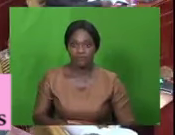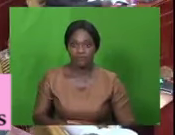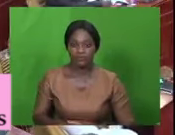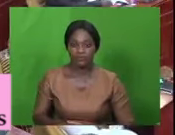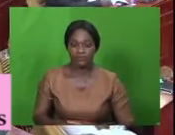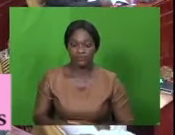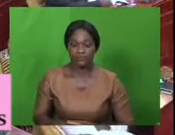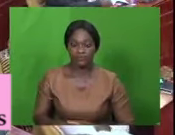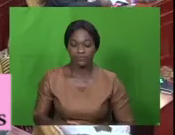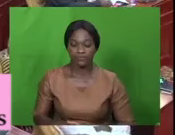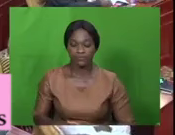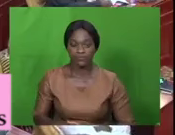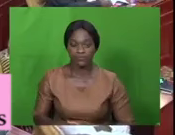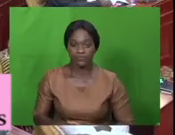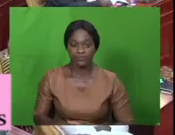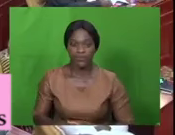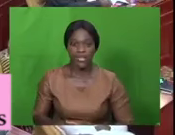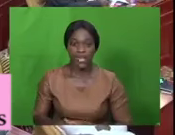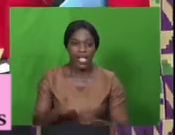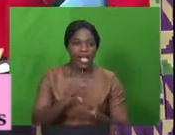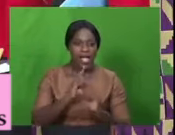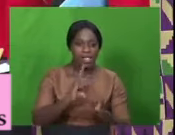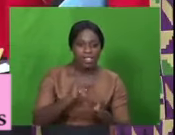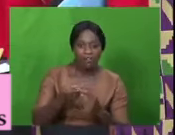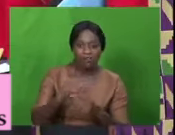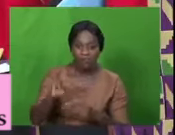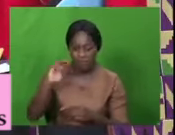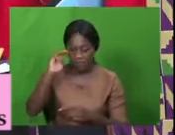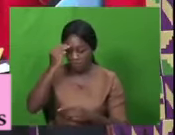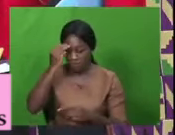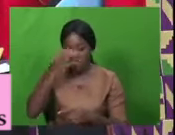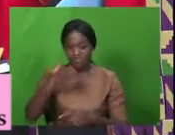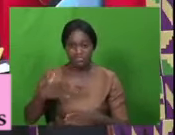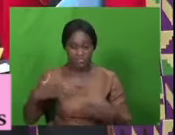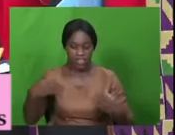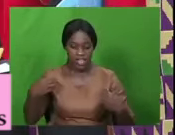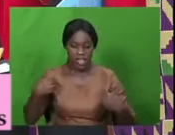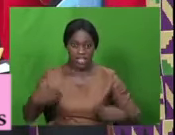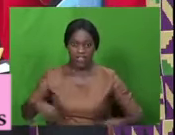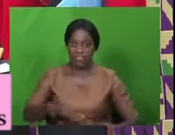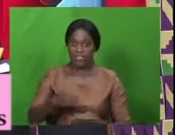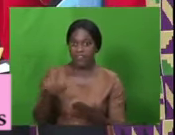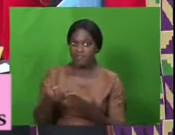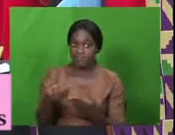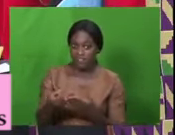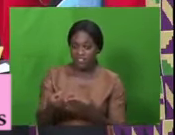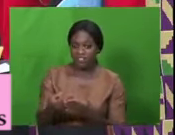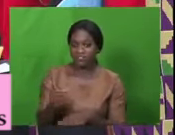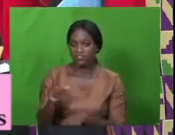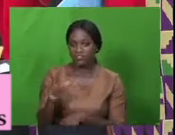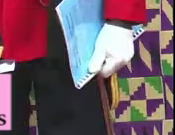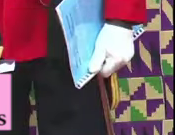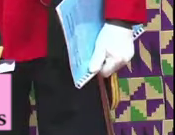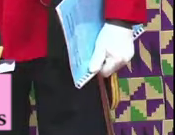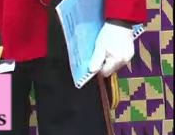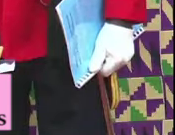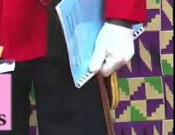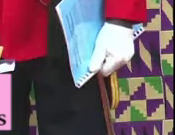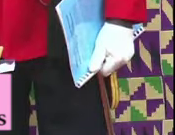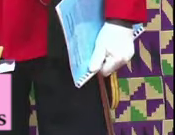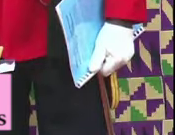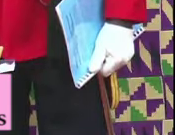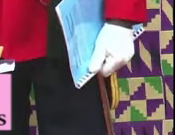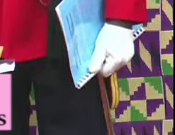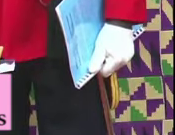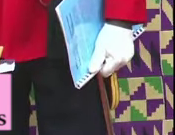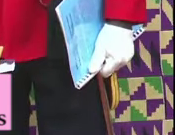responses from the Ministers for Health and Finance on January 23rd and 25th, 2023,